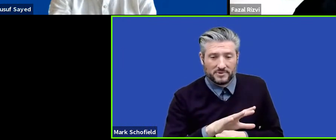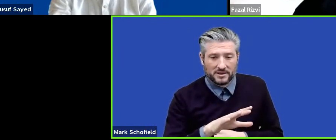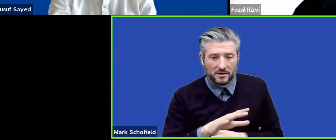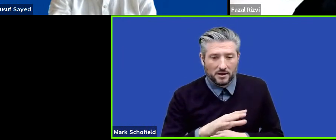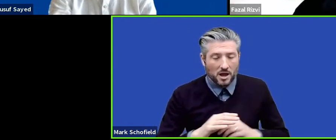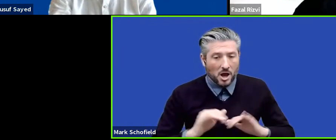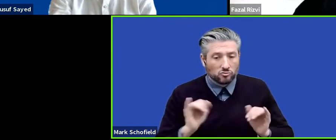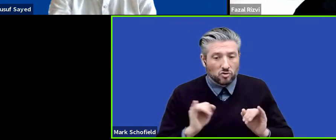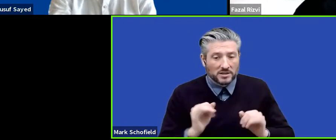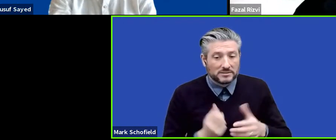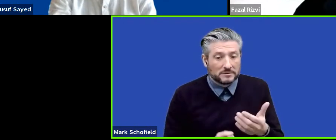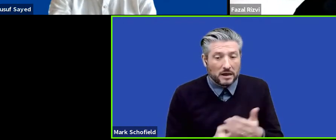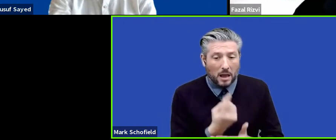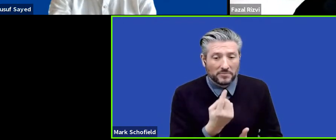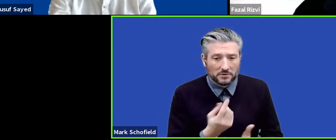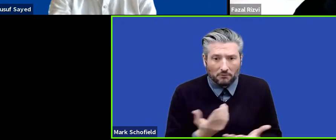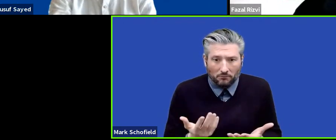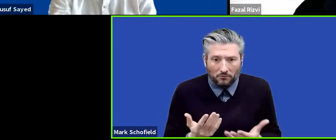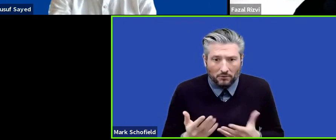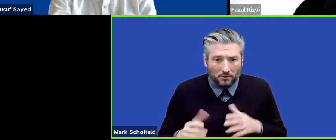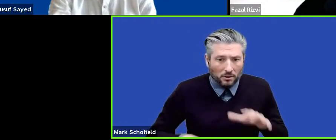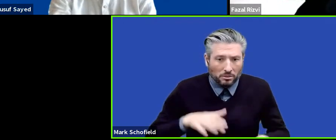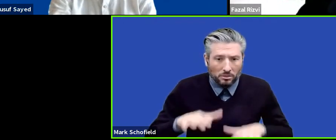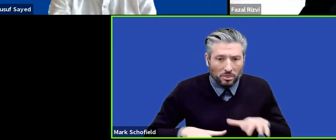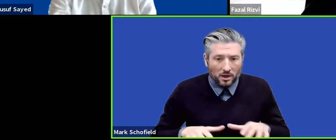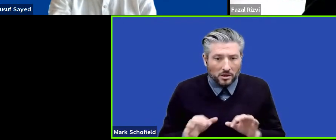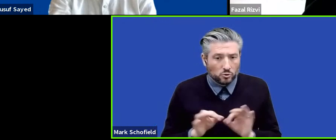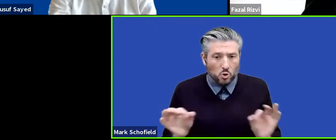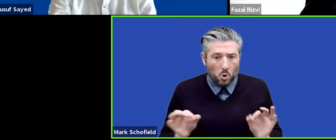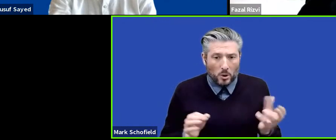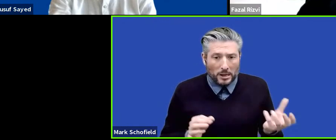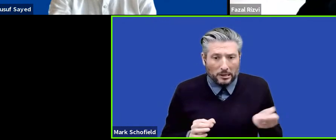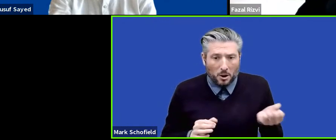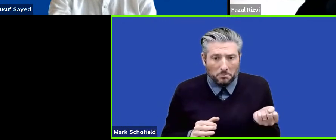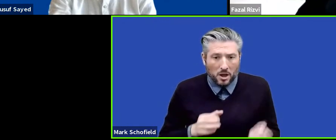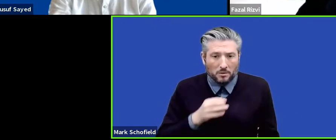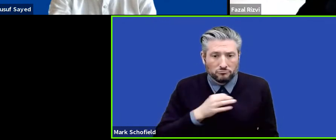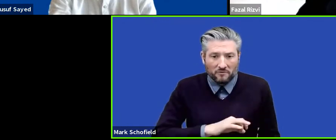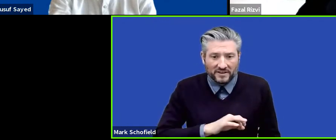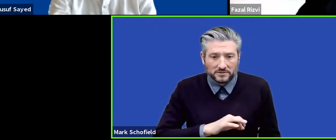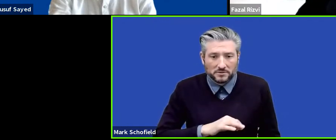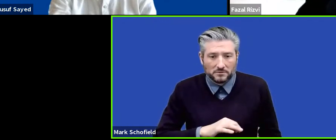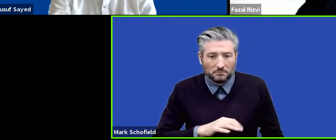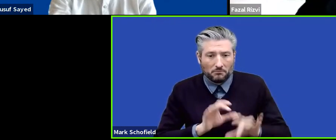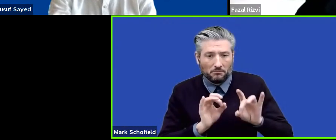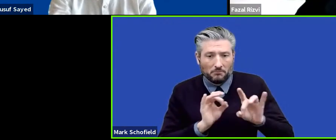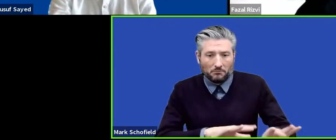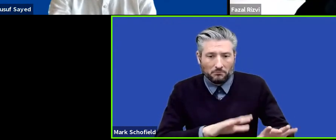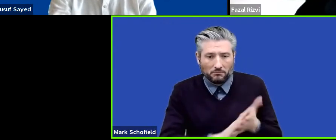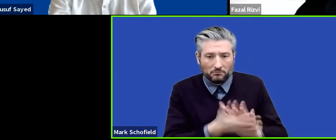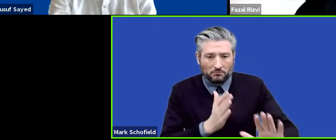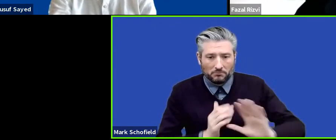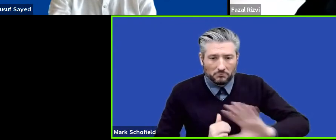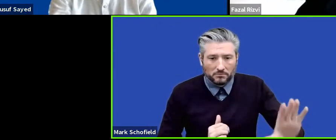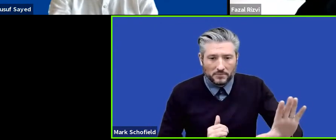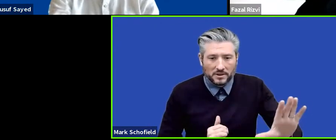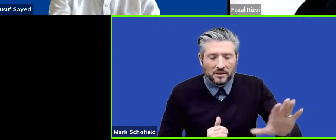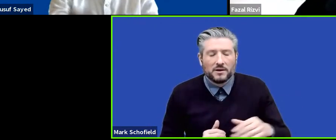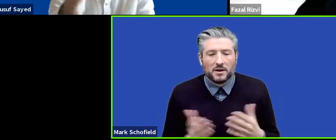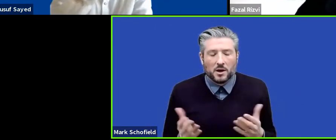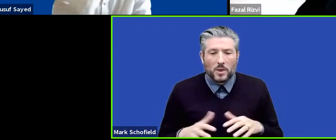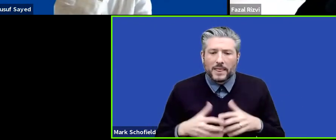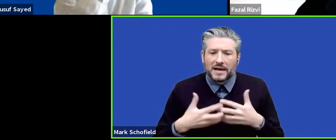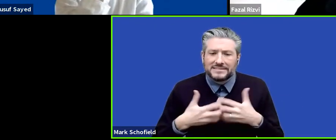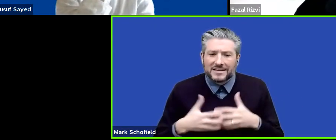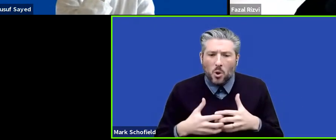generate incomes and various returns. Technology, we've already pointed to. There has been